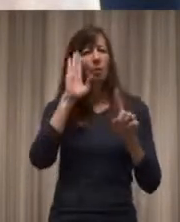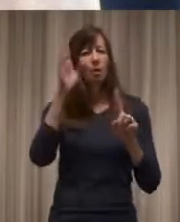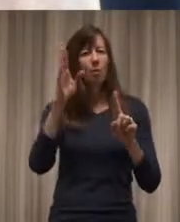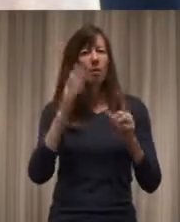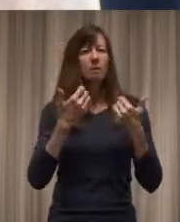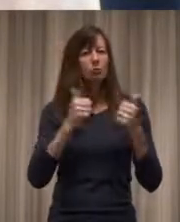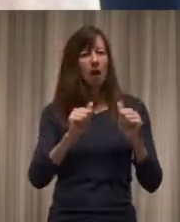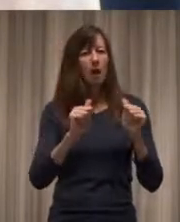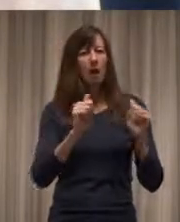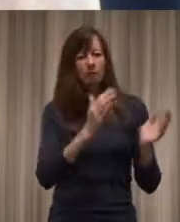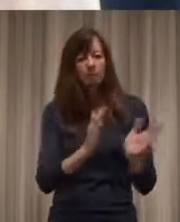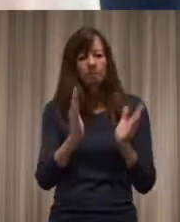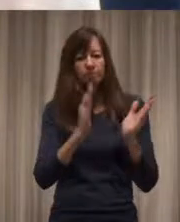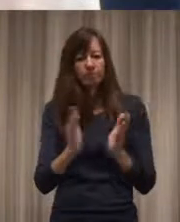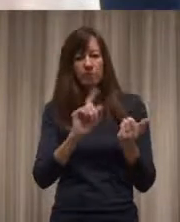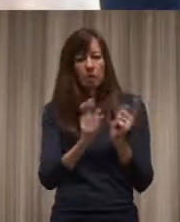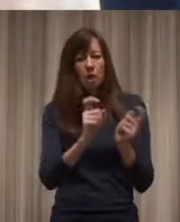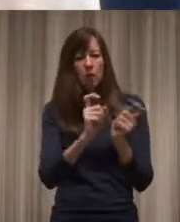we appreciate it.